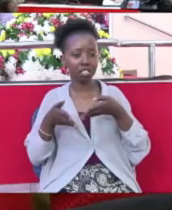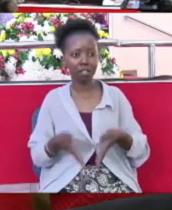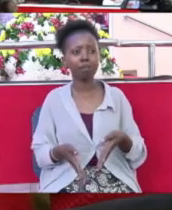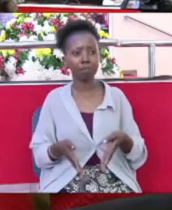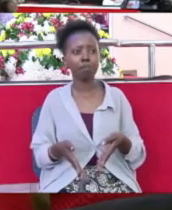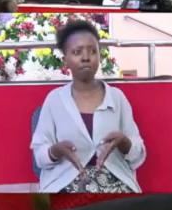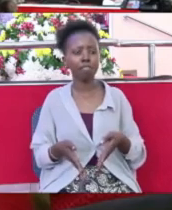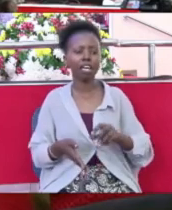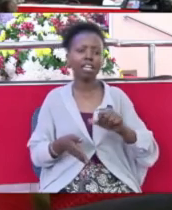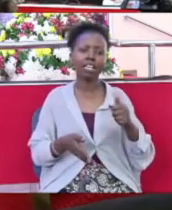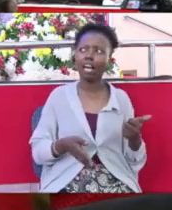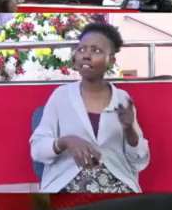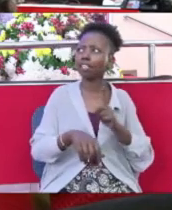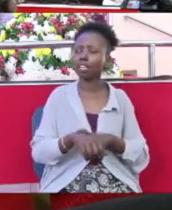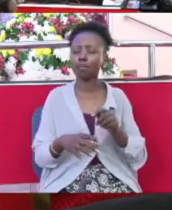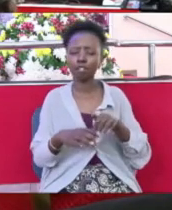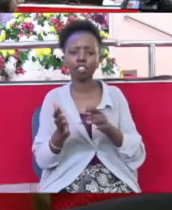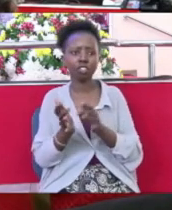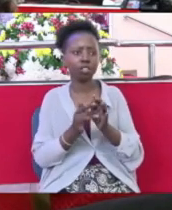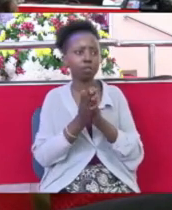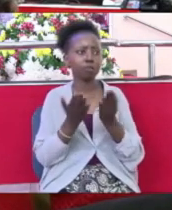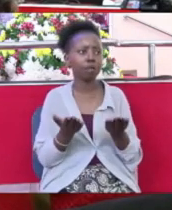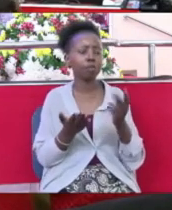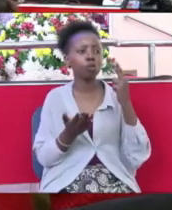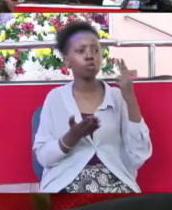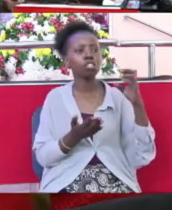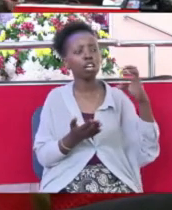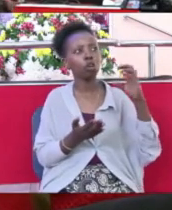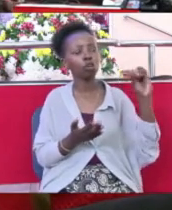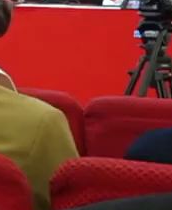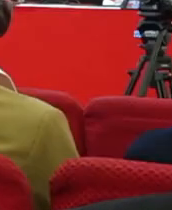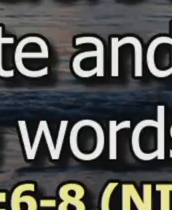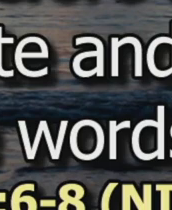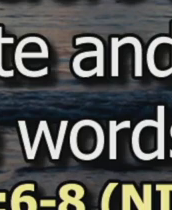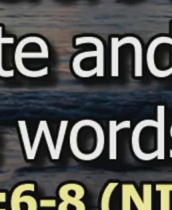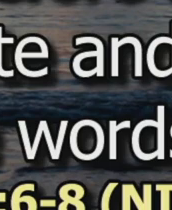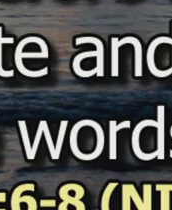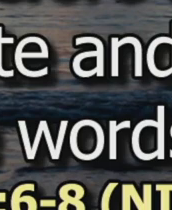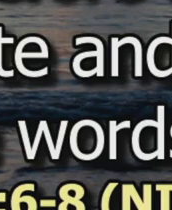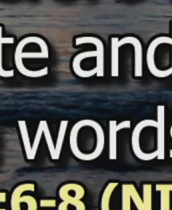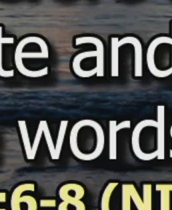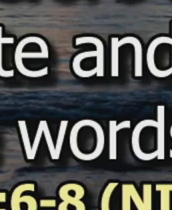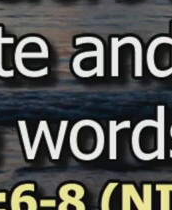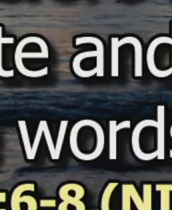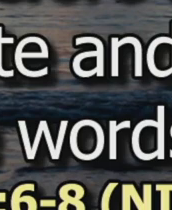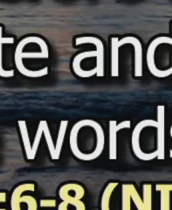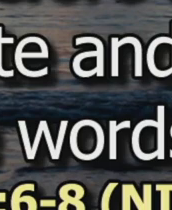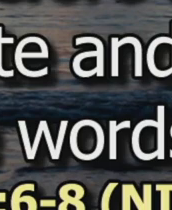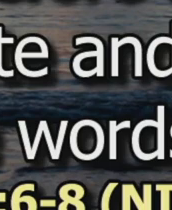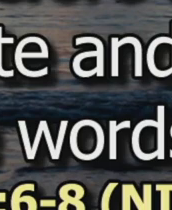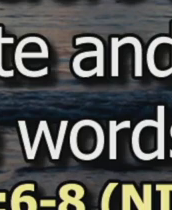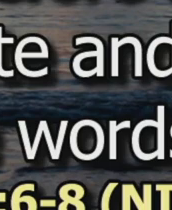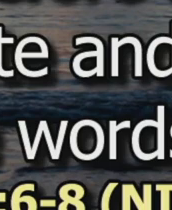Another time in 2 Chronicles chapter 32 verse 6 to 8, mambo ya nyakati wa pili, a time came, wakati